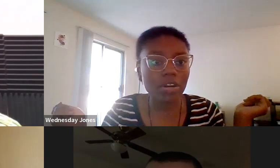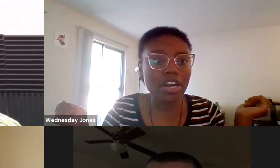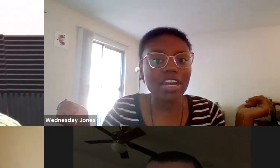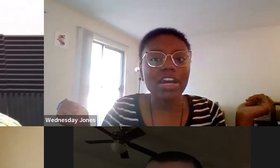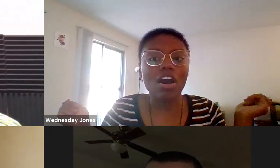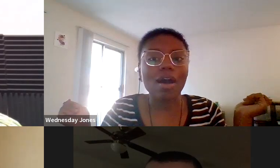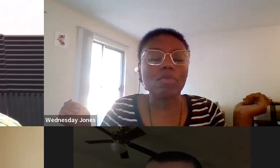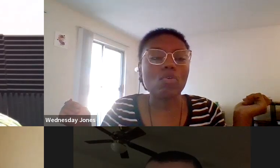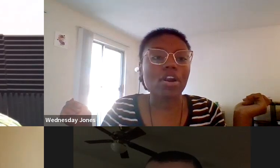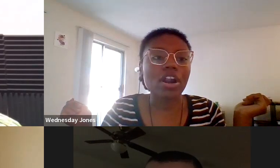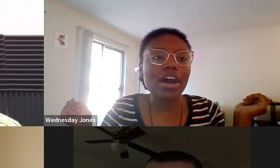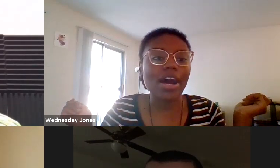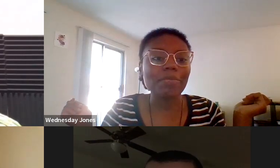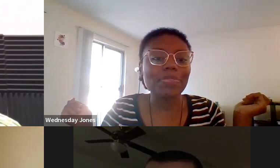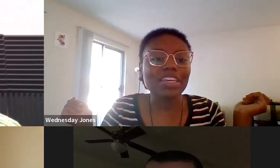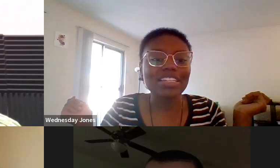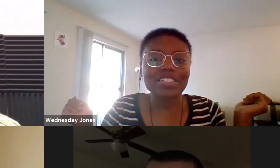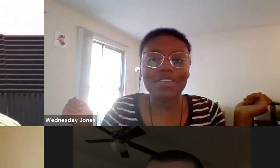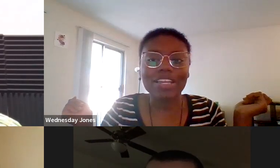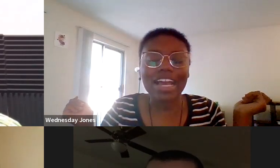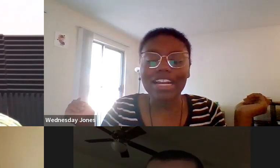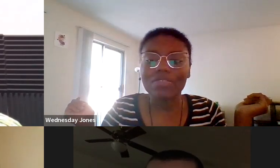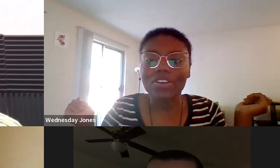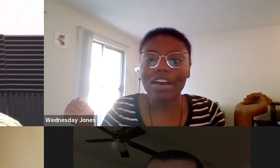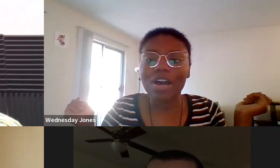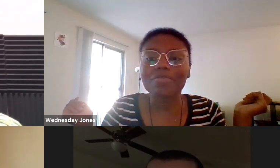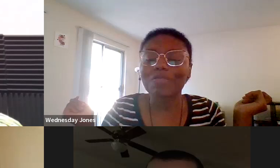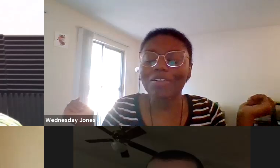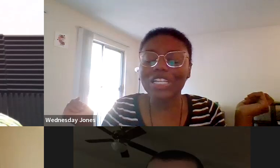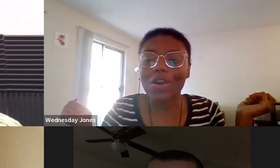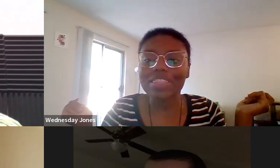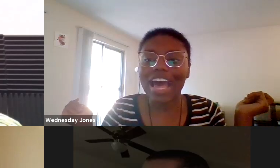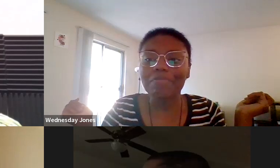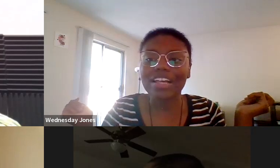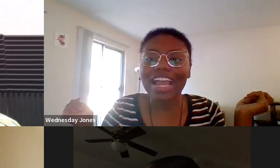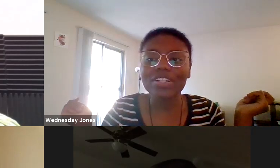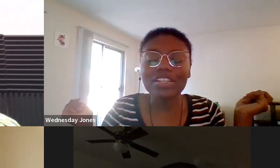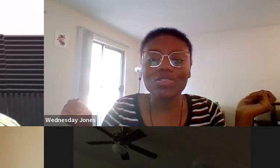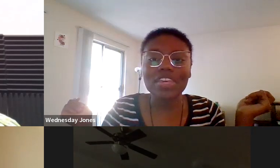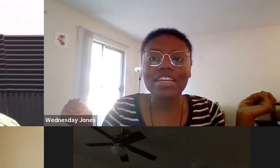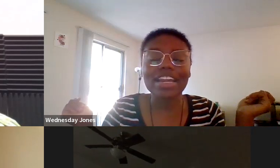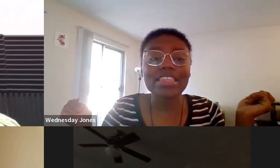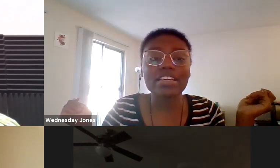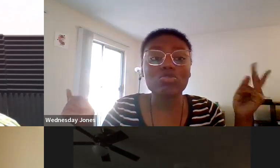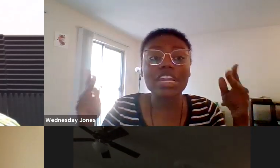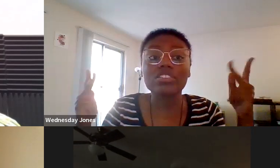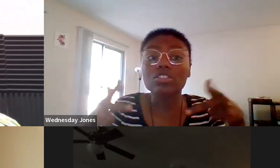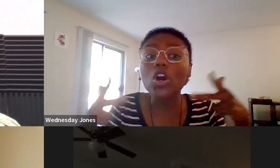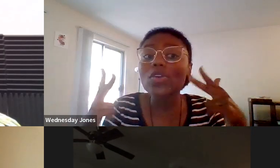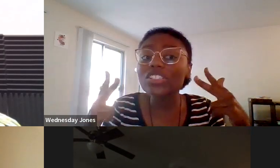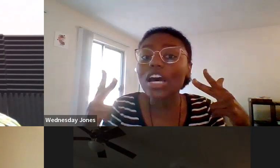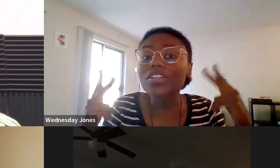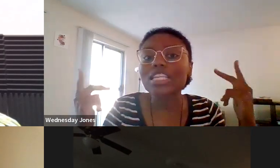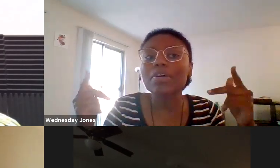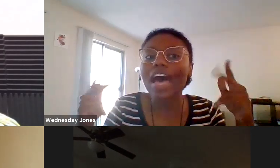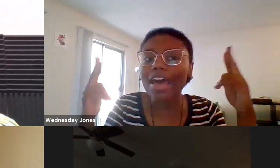write slower, or stuff like that. I kind of forgot where I was going with that, but like I really do think, and I think through getting to